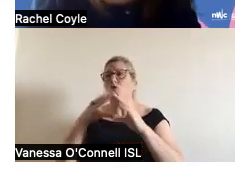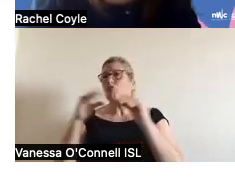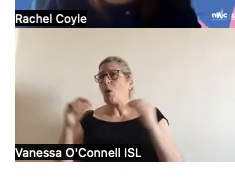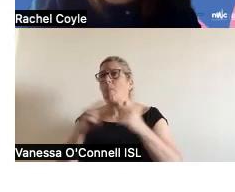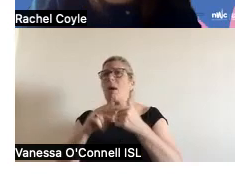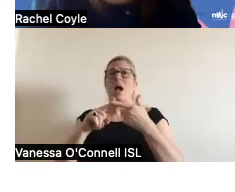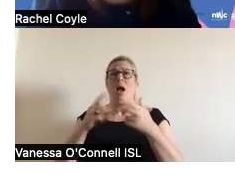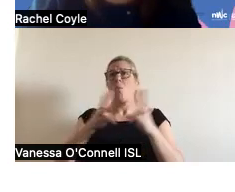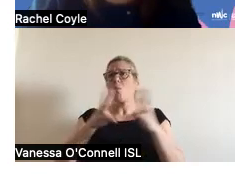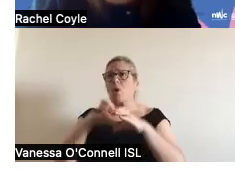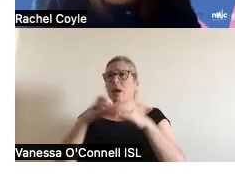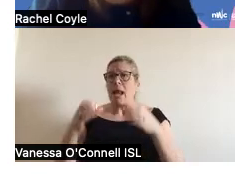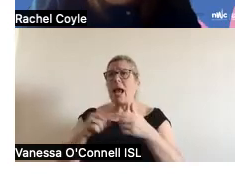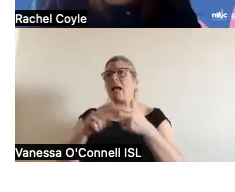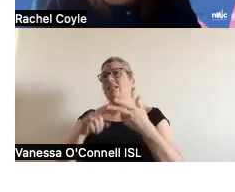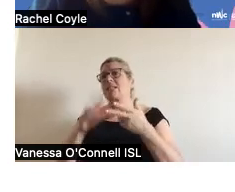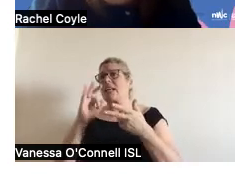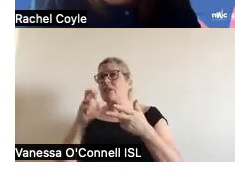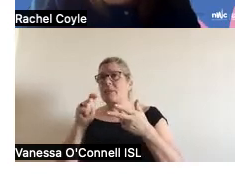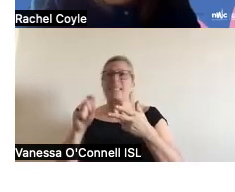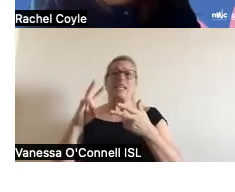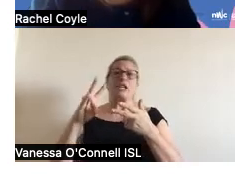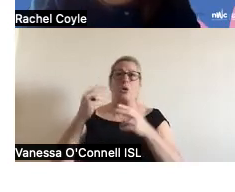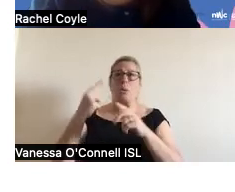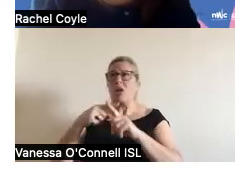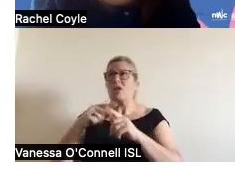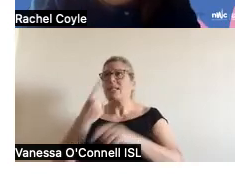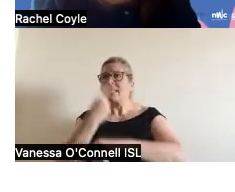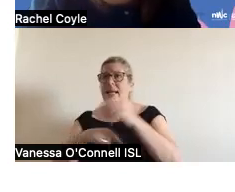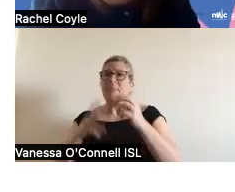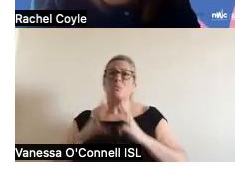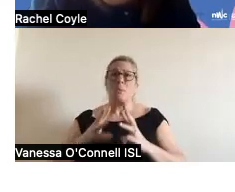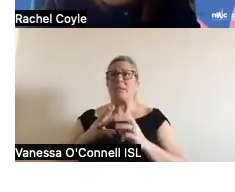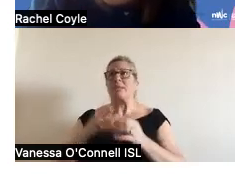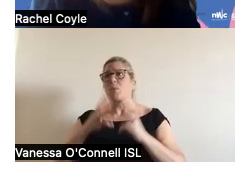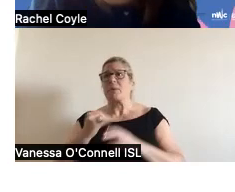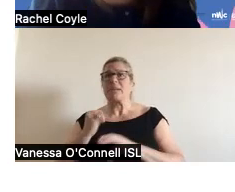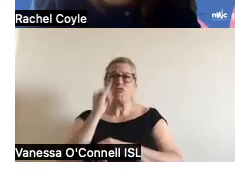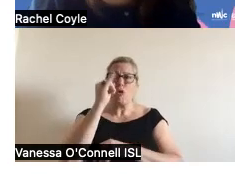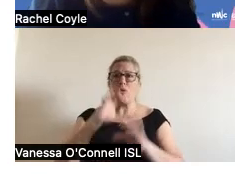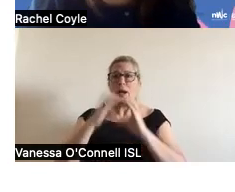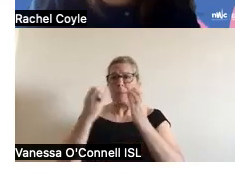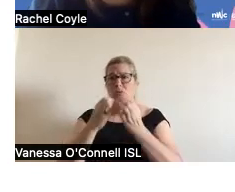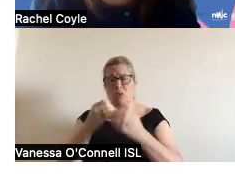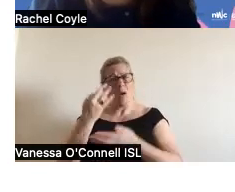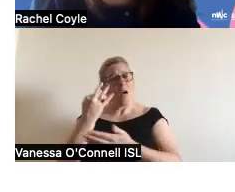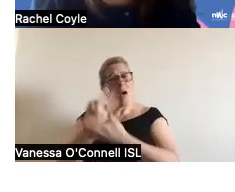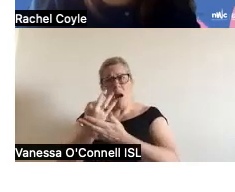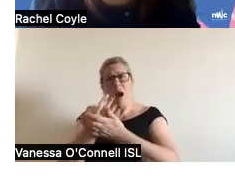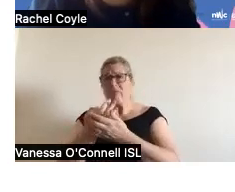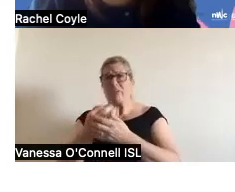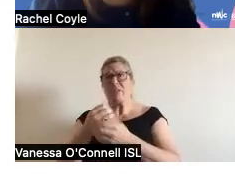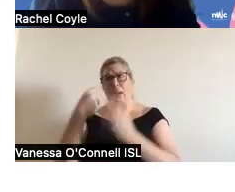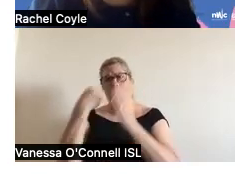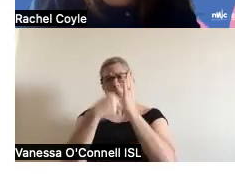migrant women, the LGBTQ+ community, and women in rural communities who often experience the impact of policy making the most,